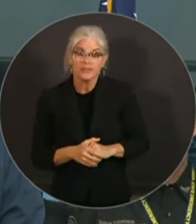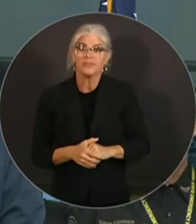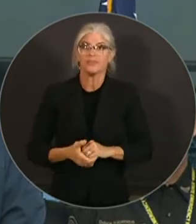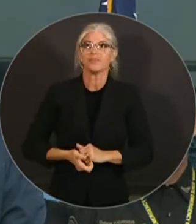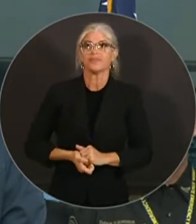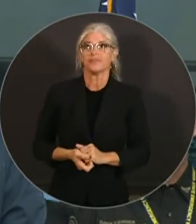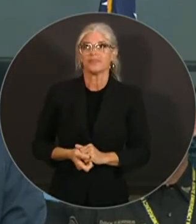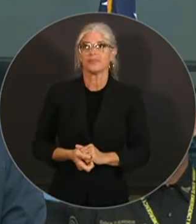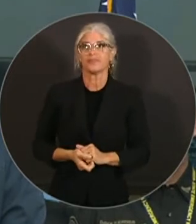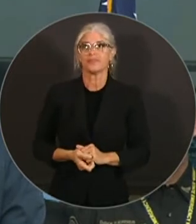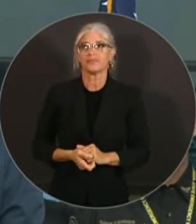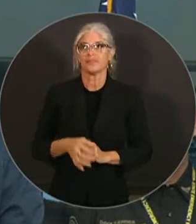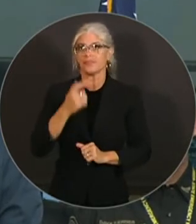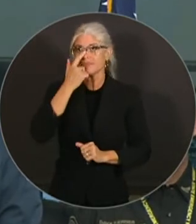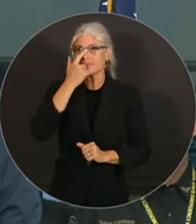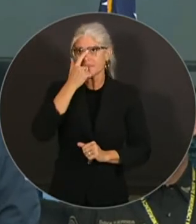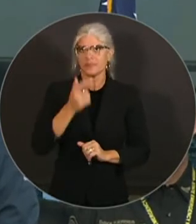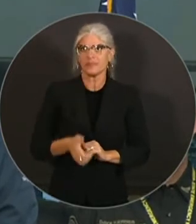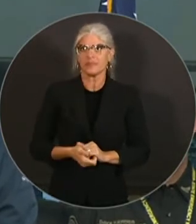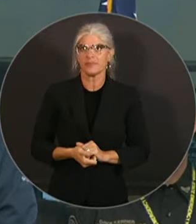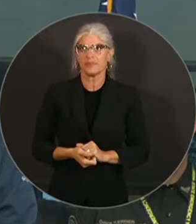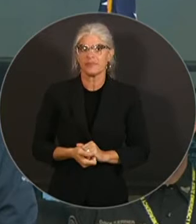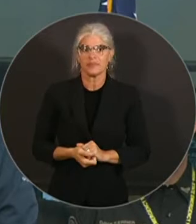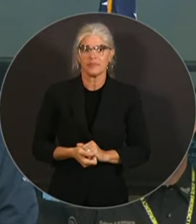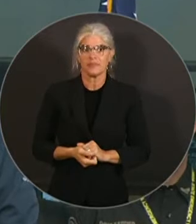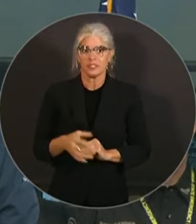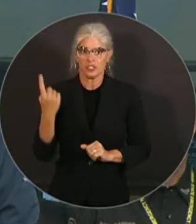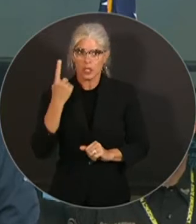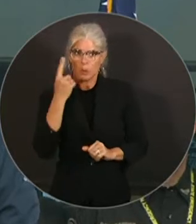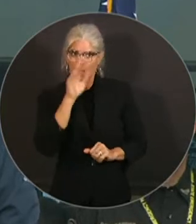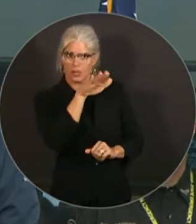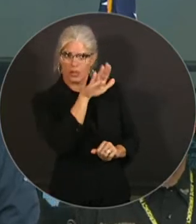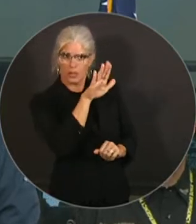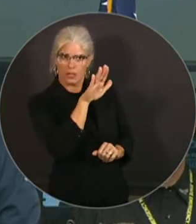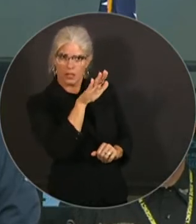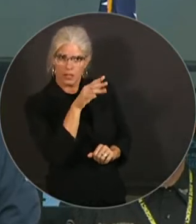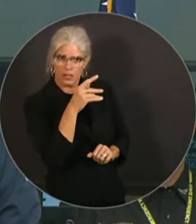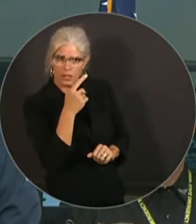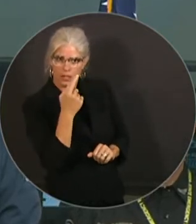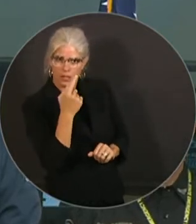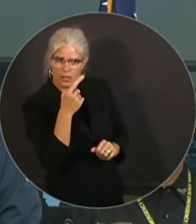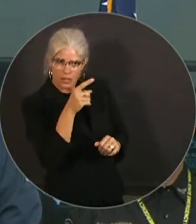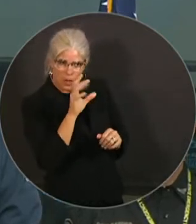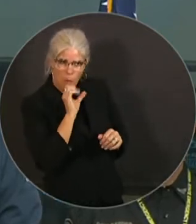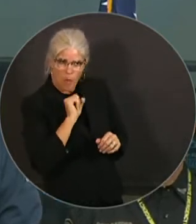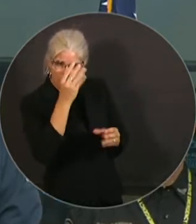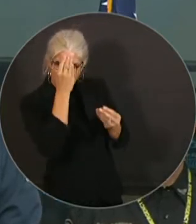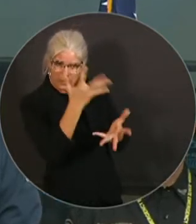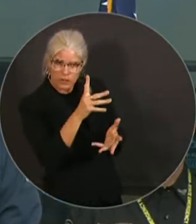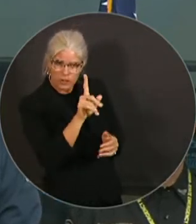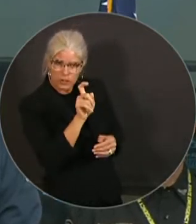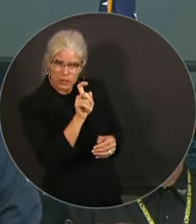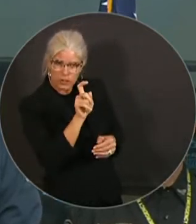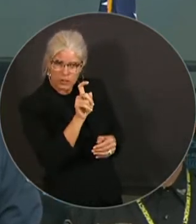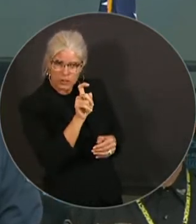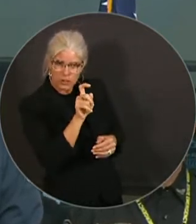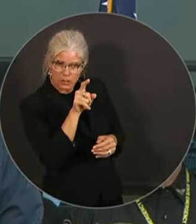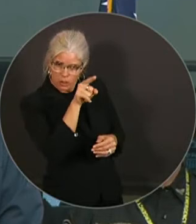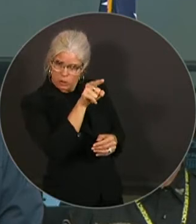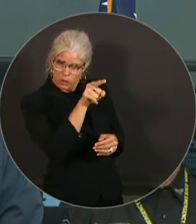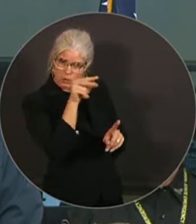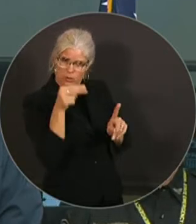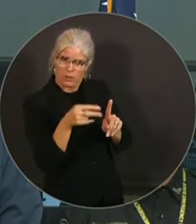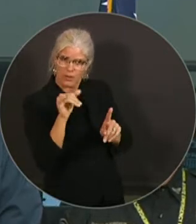the building code map, it looks pretty outdated, frankly. Is that something that you would consider, or you think? What do you mean